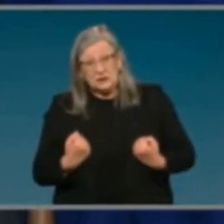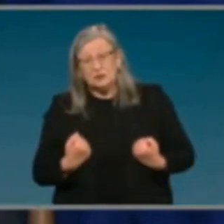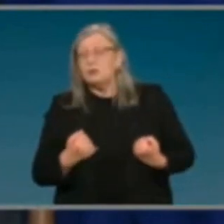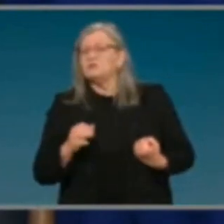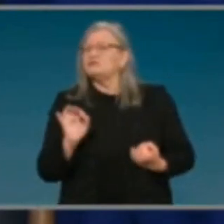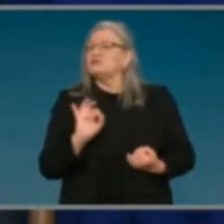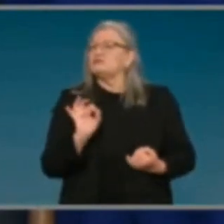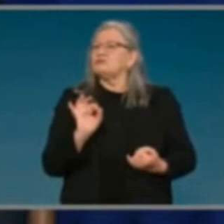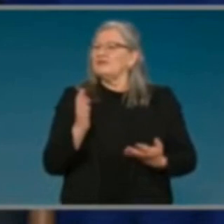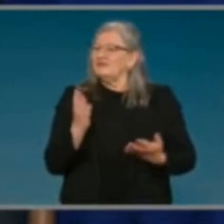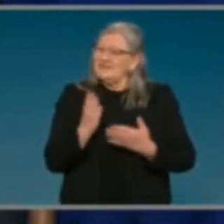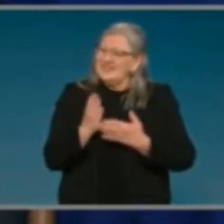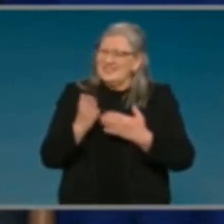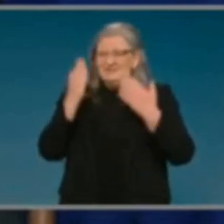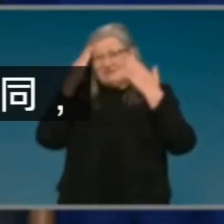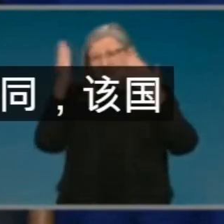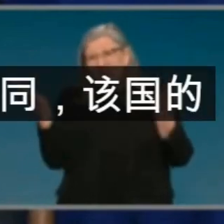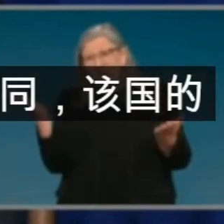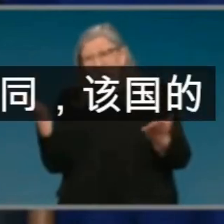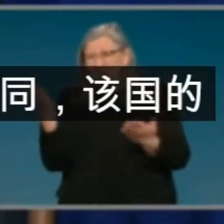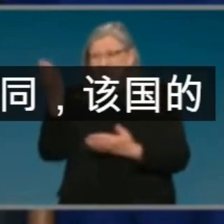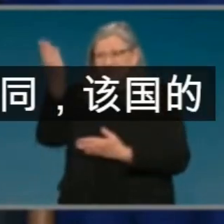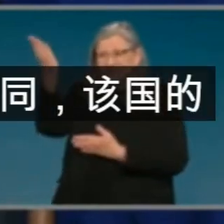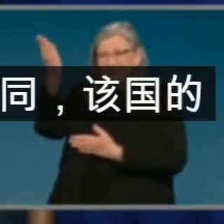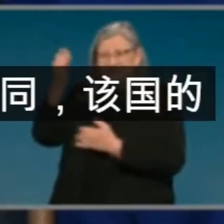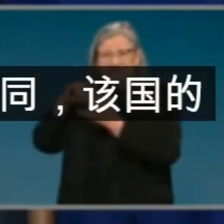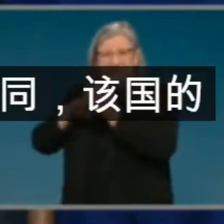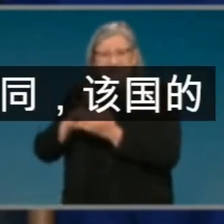situation to us in terms of the demography of the country, a much younger